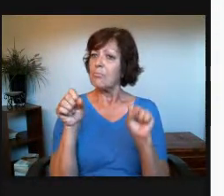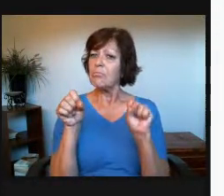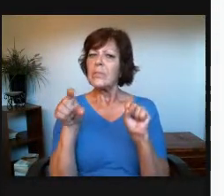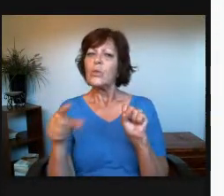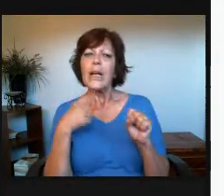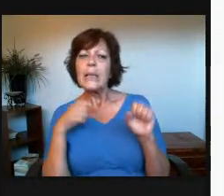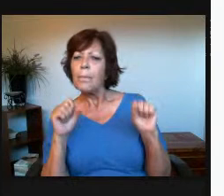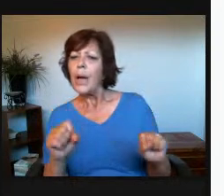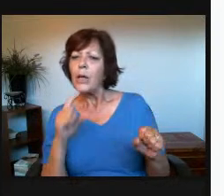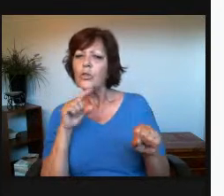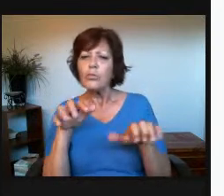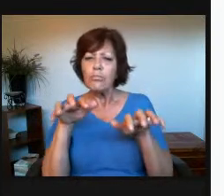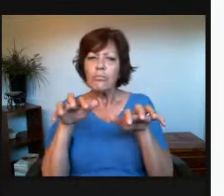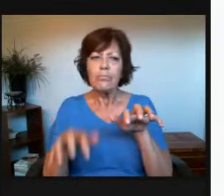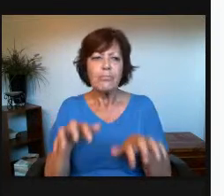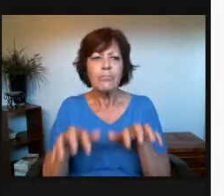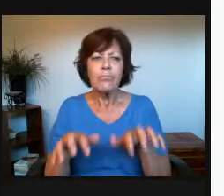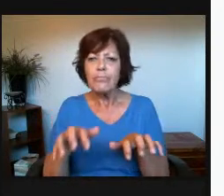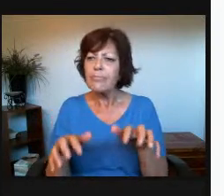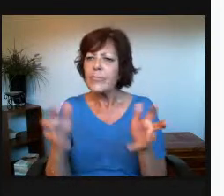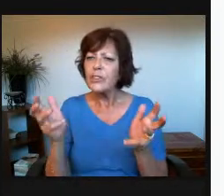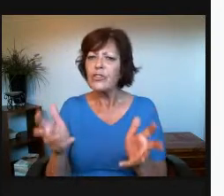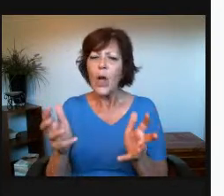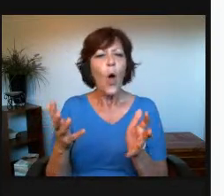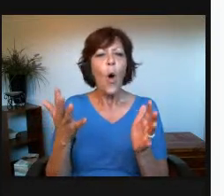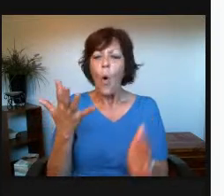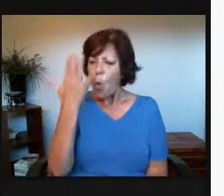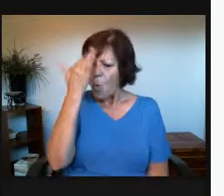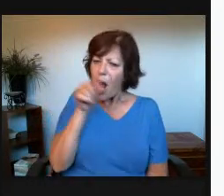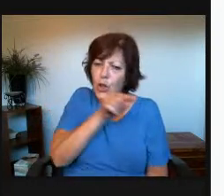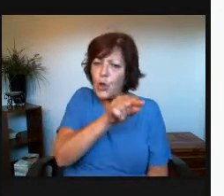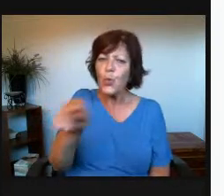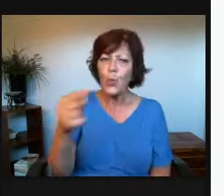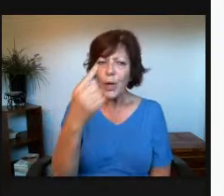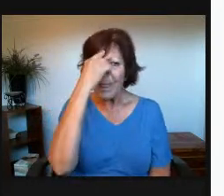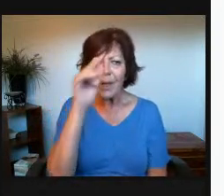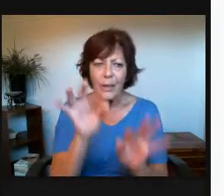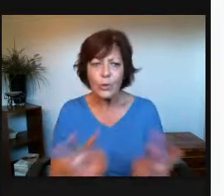our audience, we want to know why you think it's important to plan ahead.